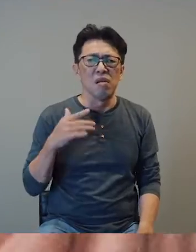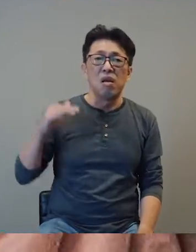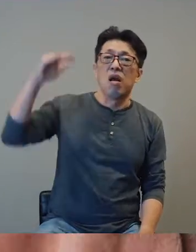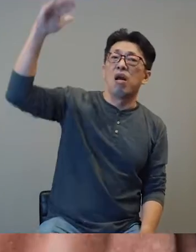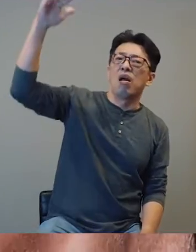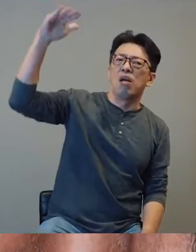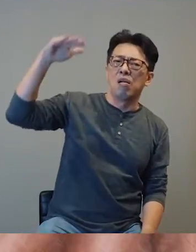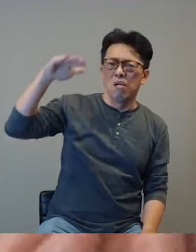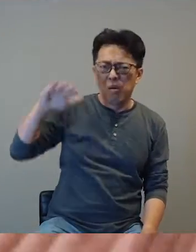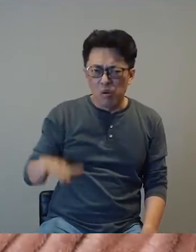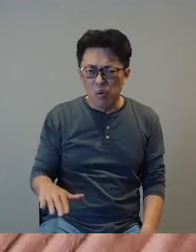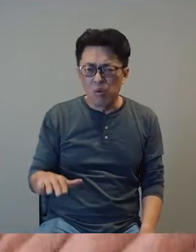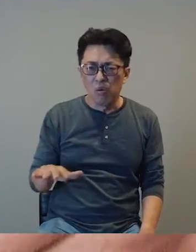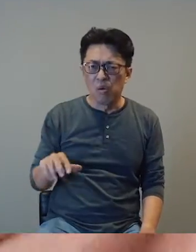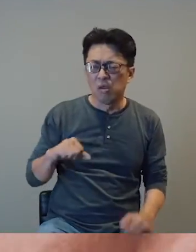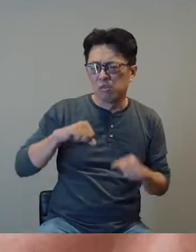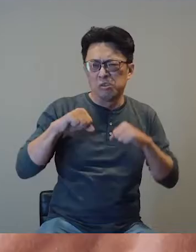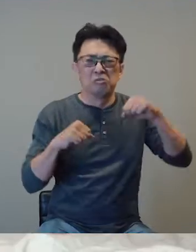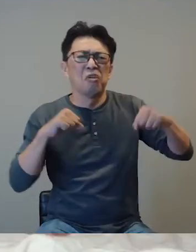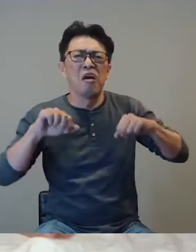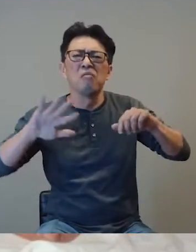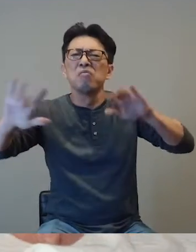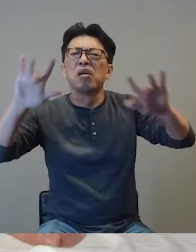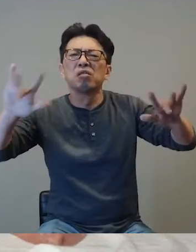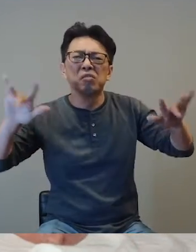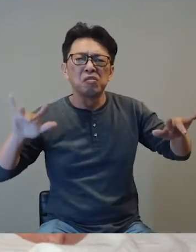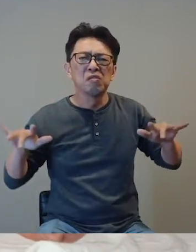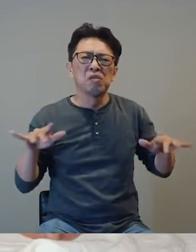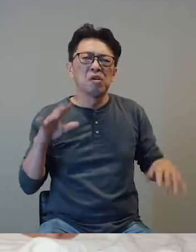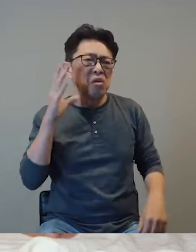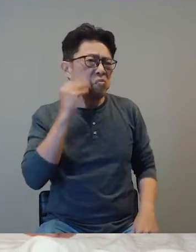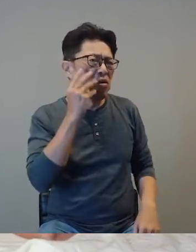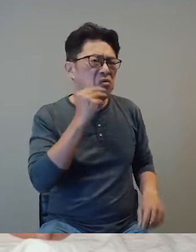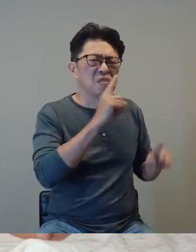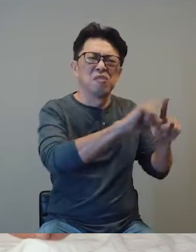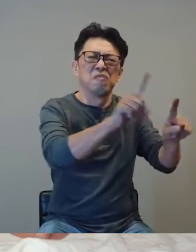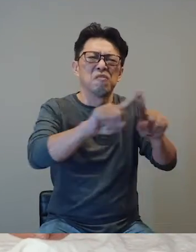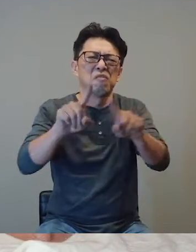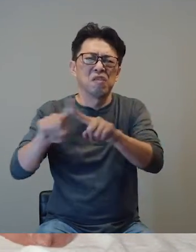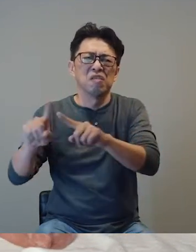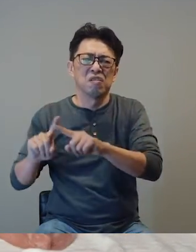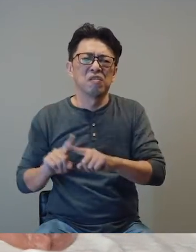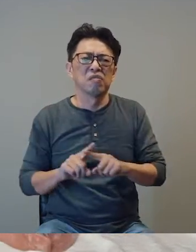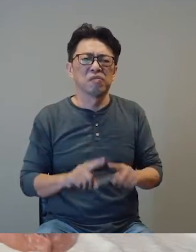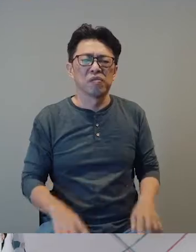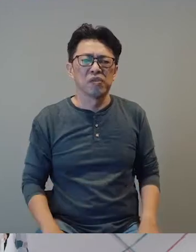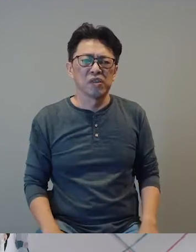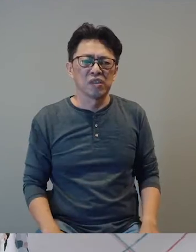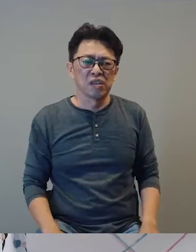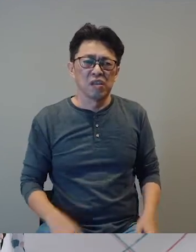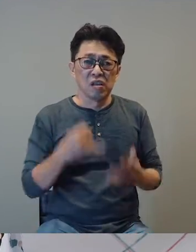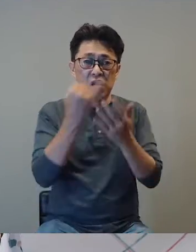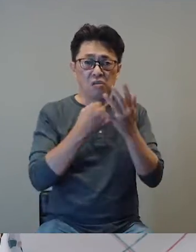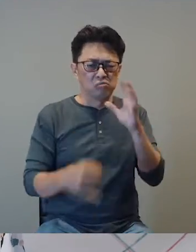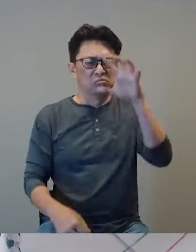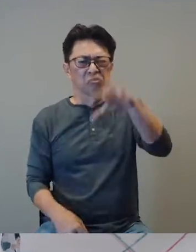sprawl out through the space, right? To really situate and experience the high ceilings, low ceilings, the different kinds